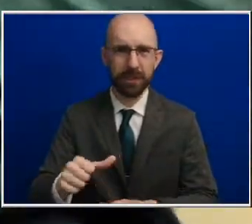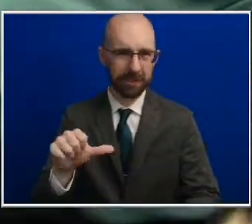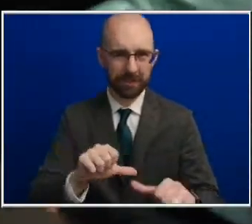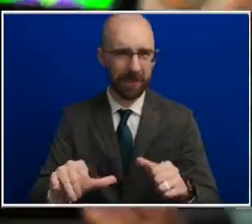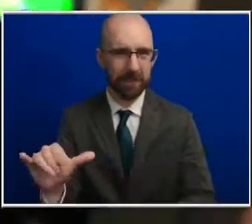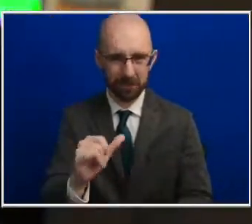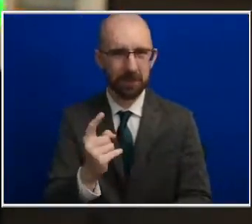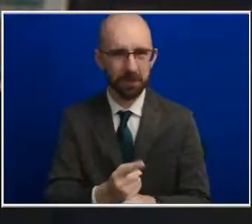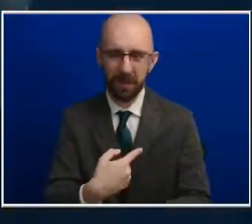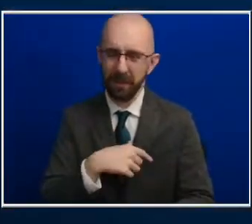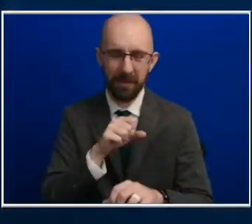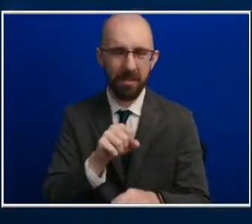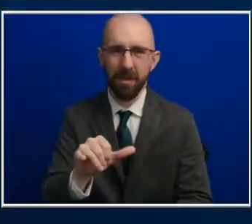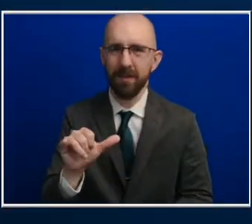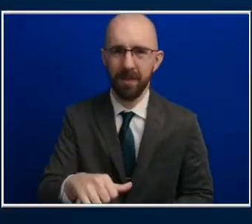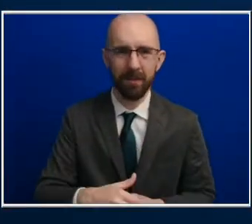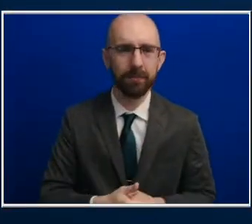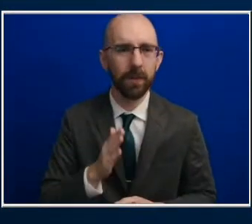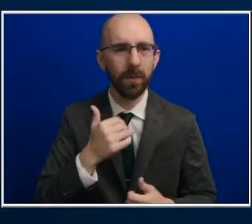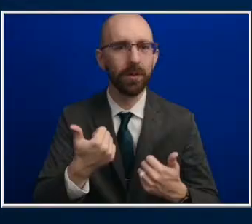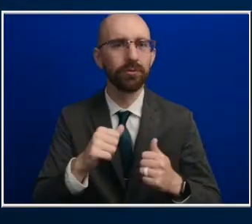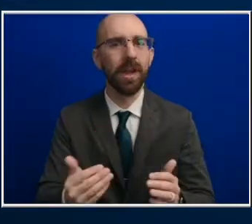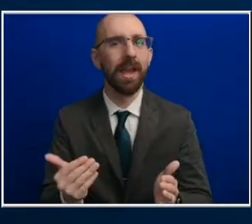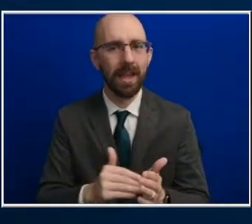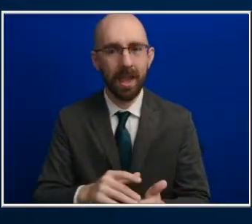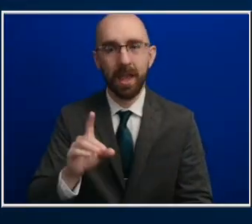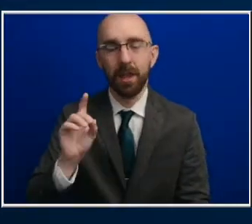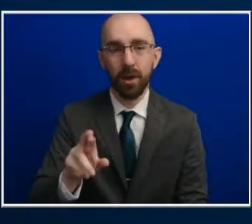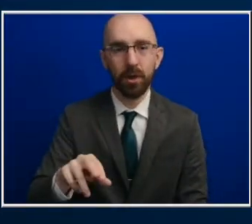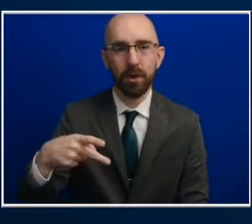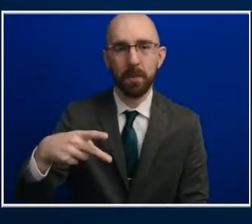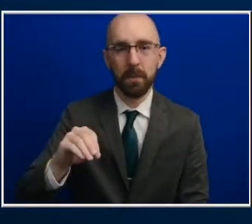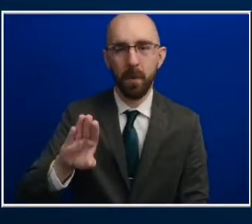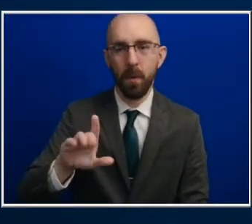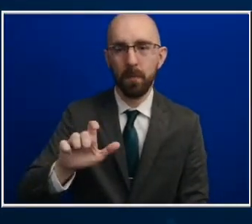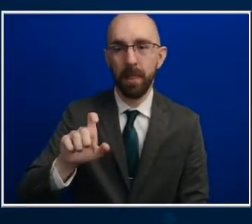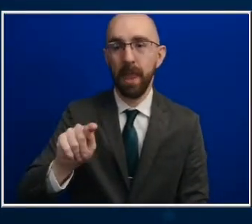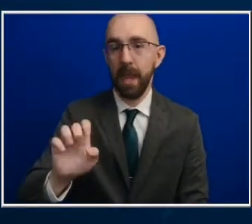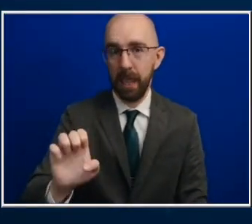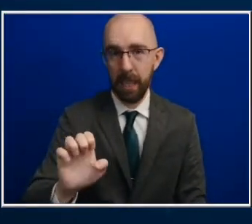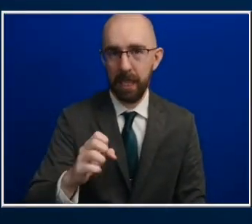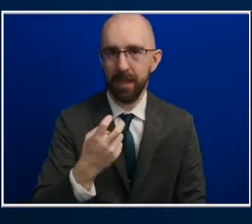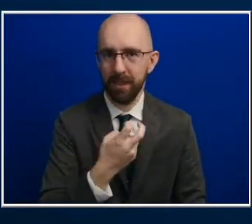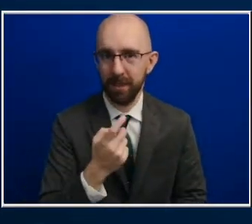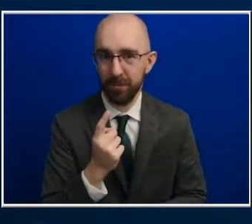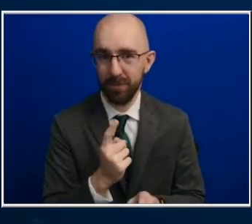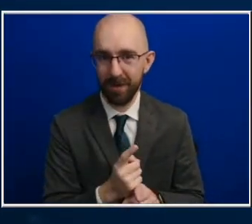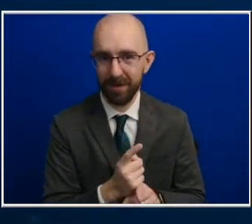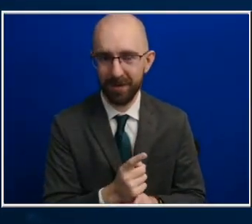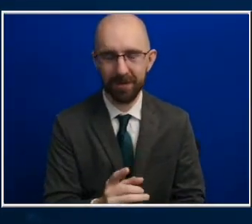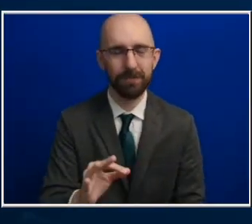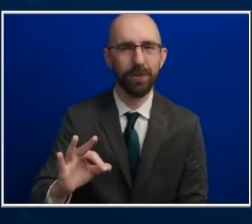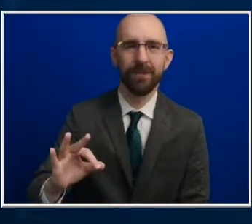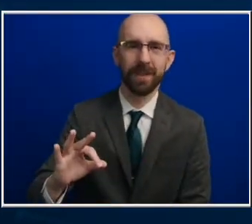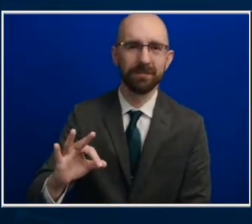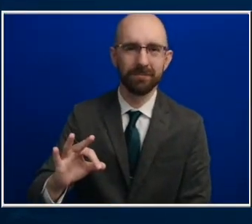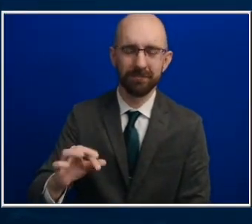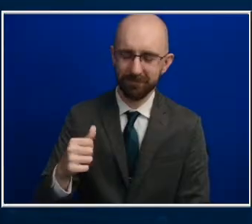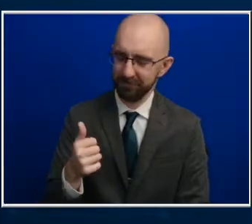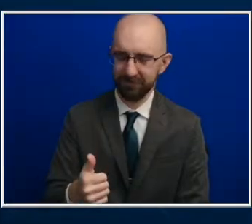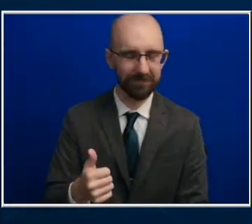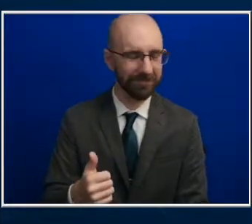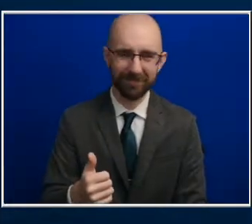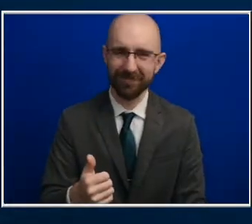now I'm going to try this again. Dr. Poblete, how was that? That was perfect. I see,